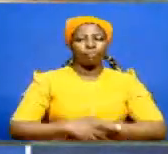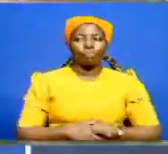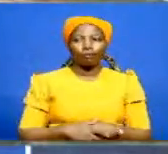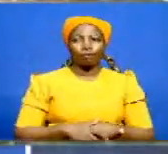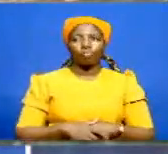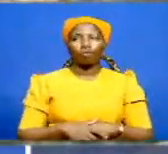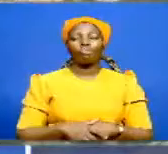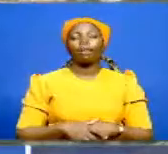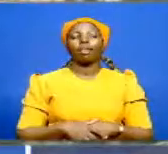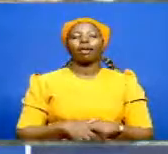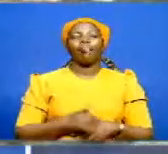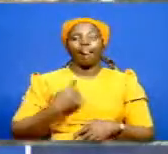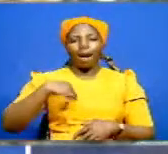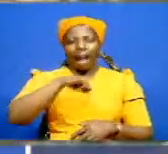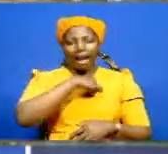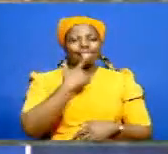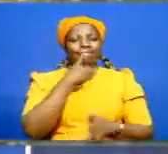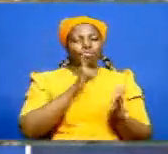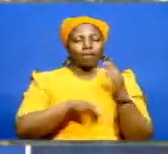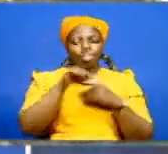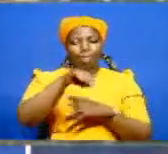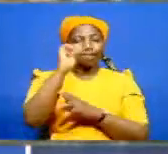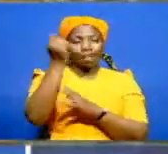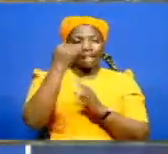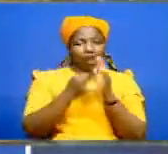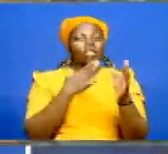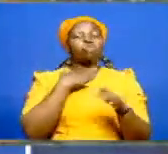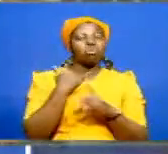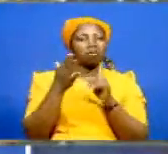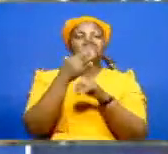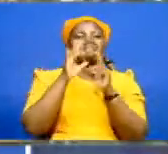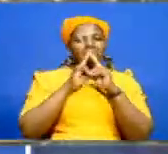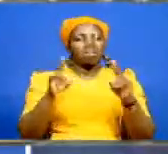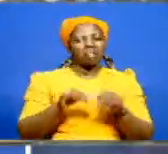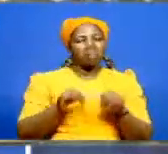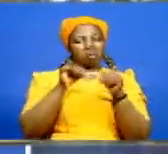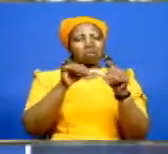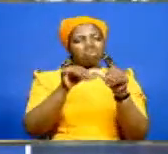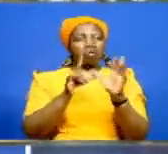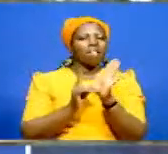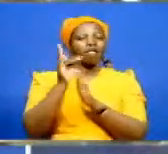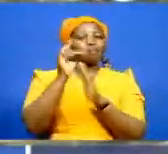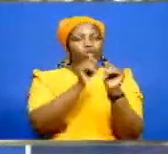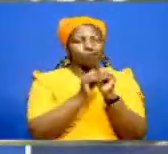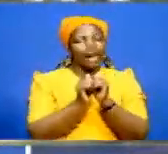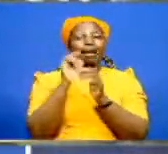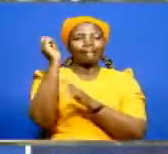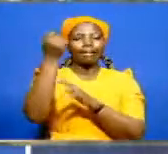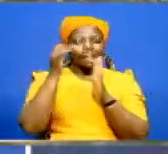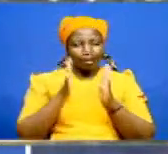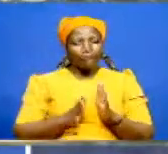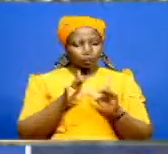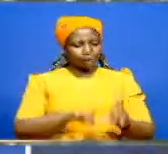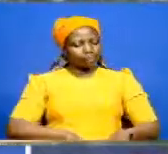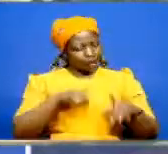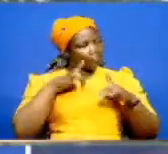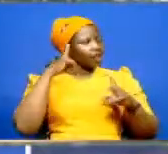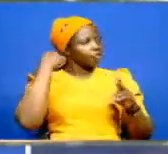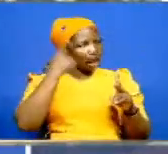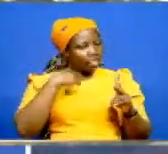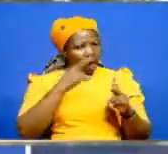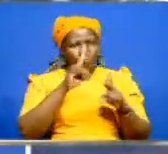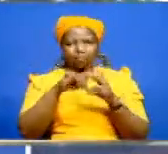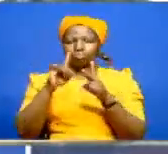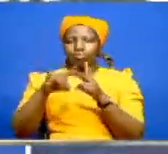Kama Kenya hii tunataka amani na tuweze kuendelea pamoja. Mkenya awe ameishi Madhare, awe